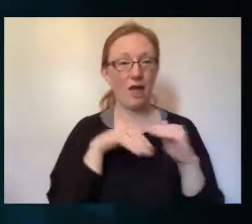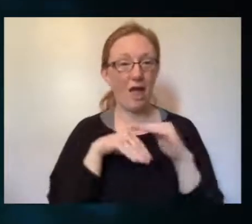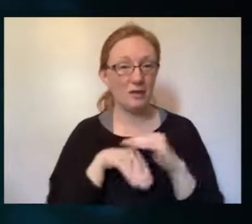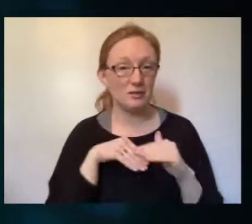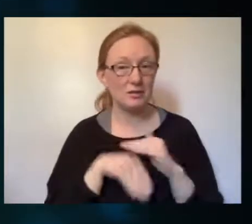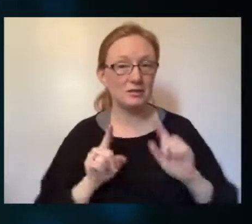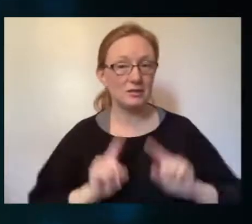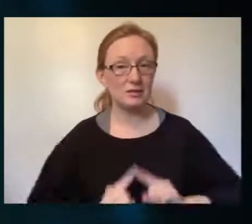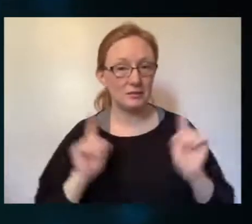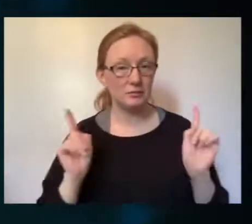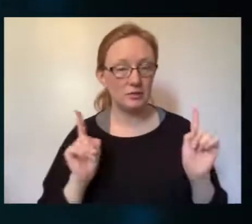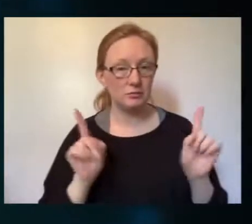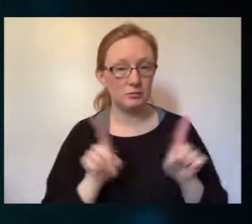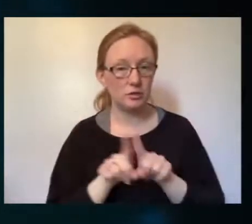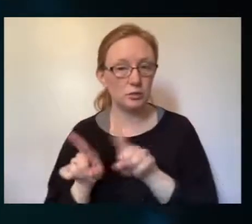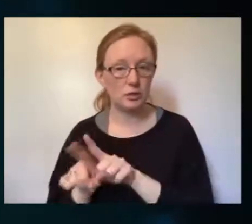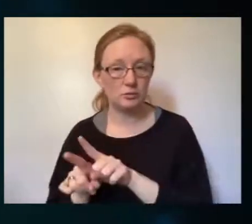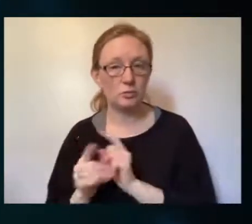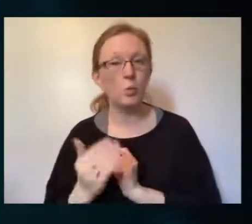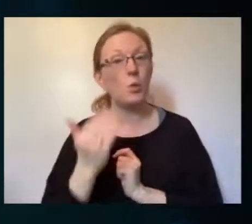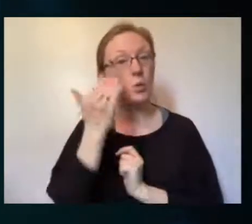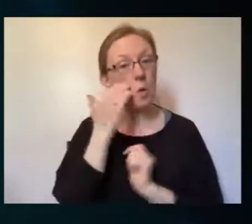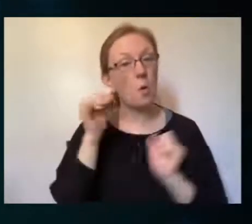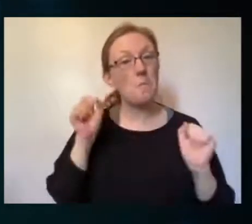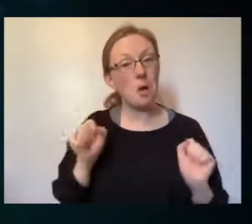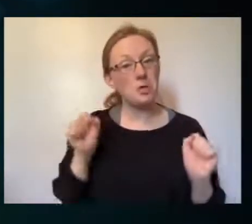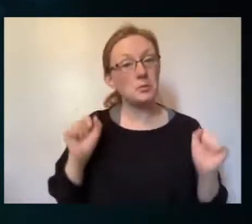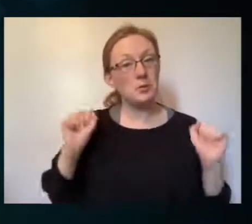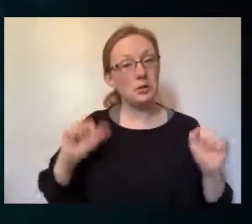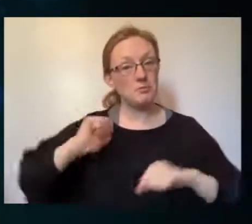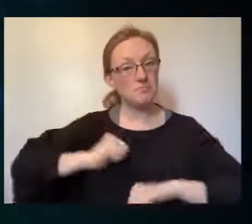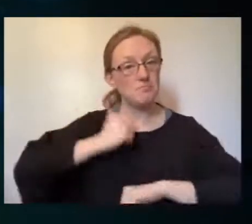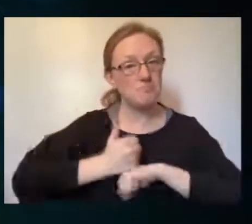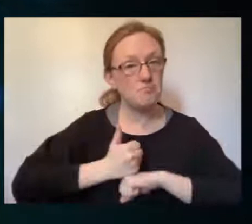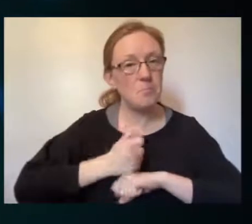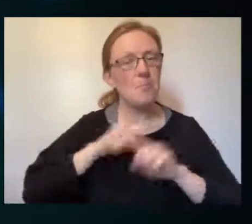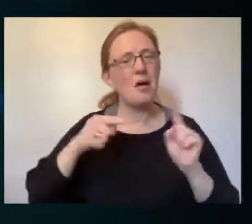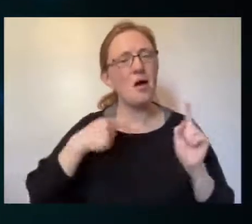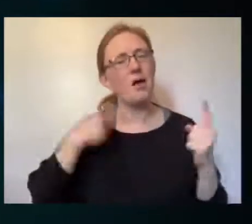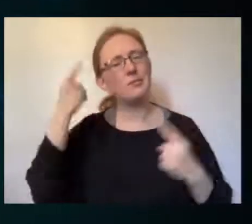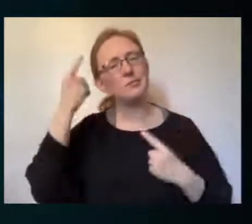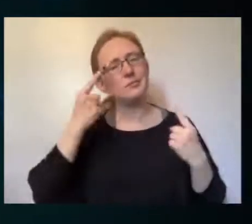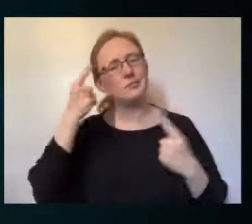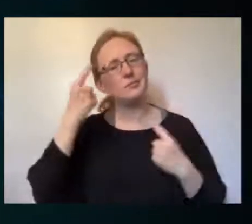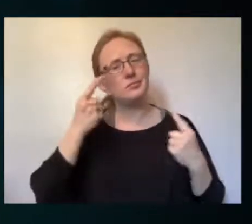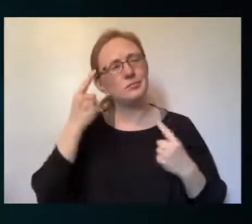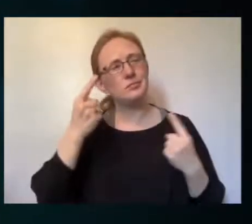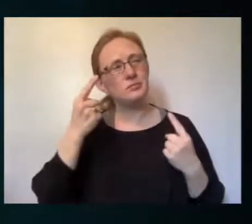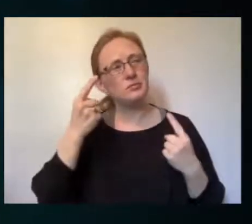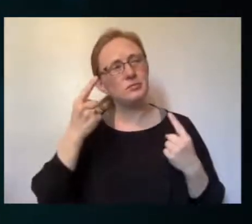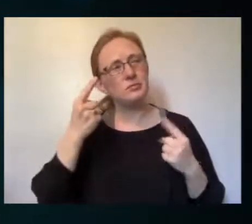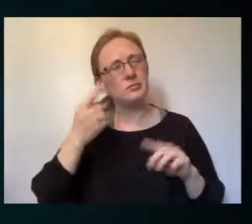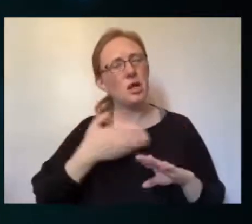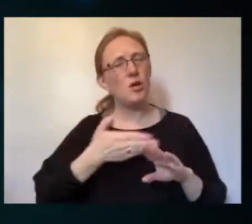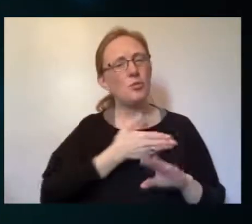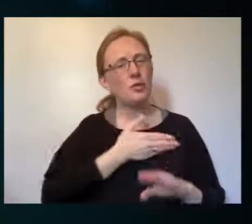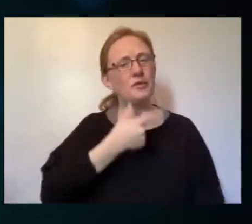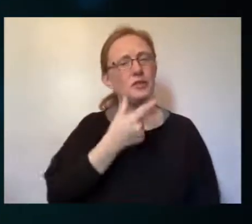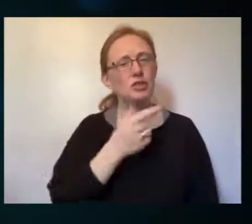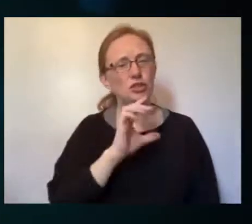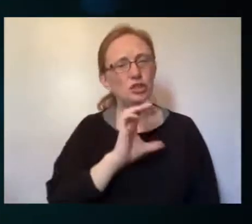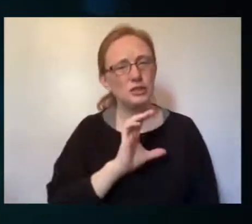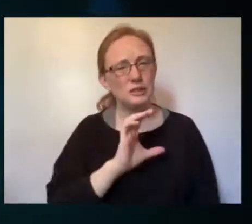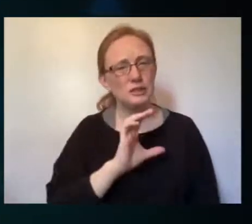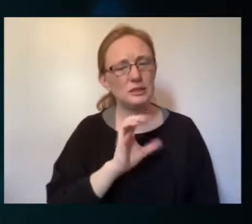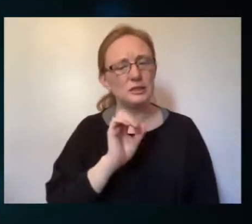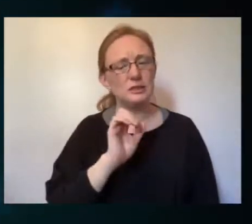we know that sort of thing is possible, but I'm wondering actually if any of the organizers or past GCs of conferences might be